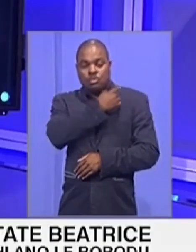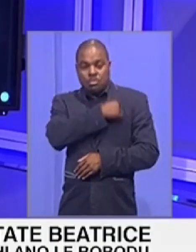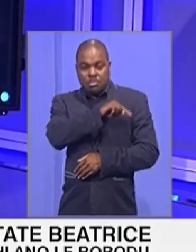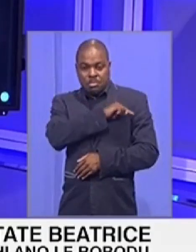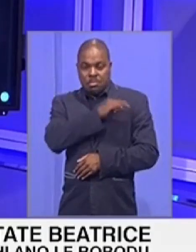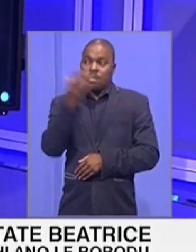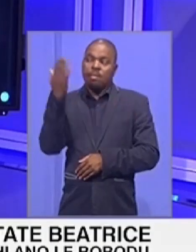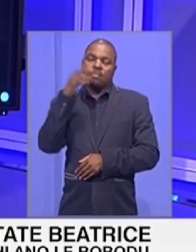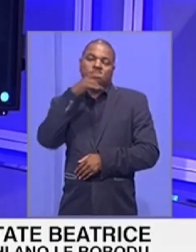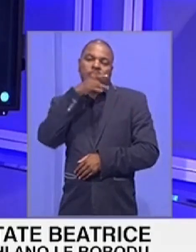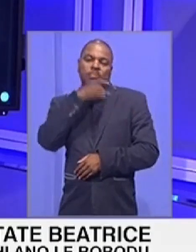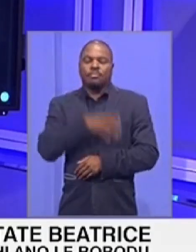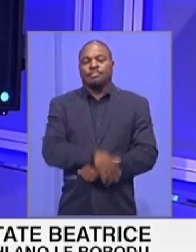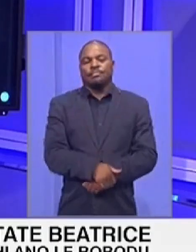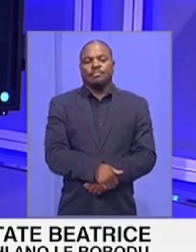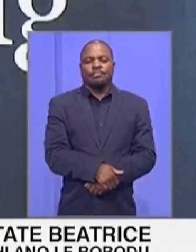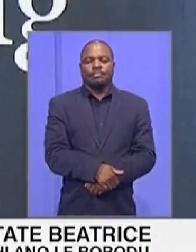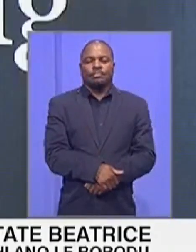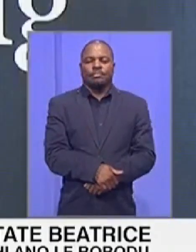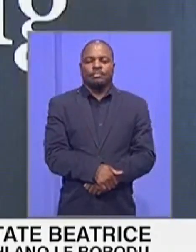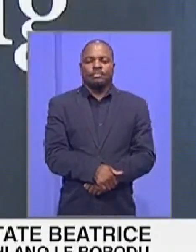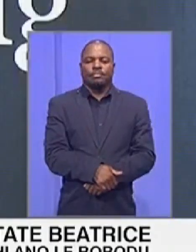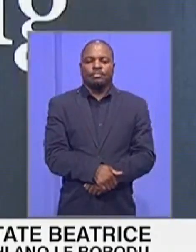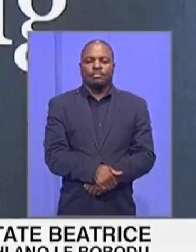o fetileng.